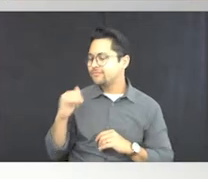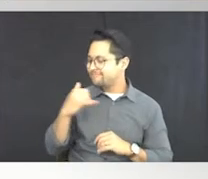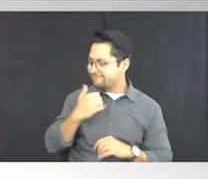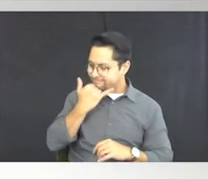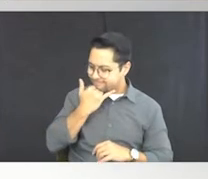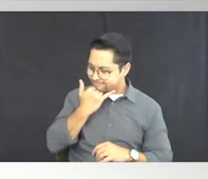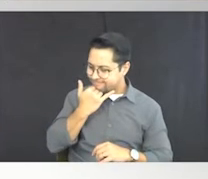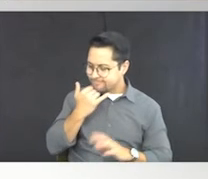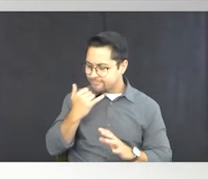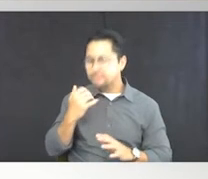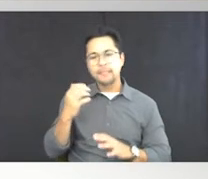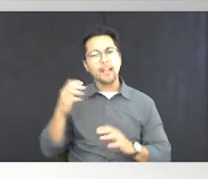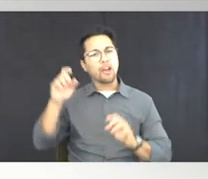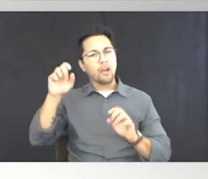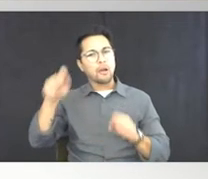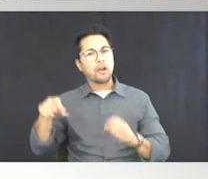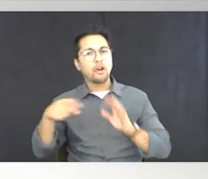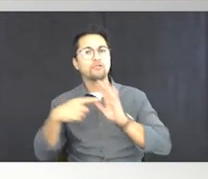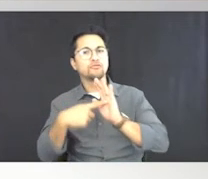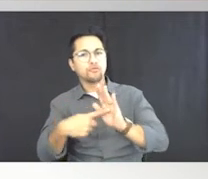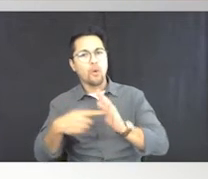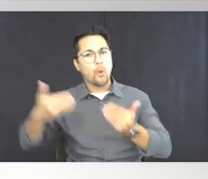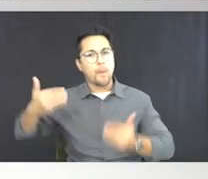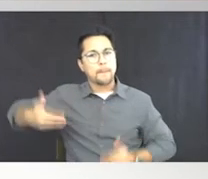it could constitute a pattern.